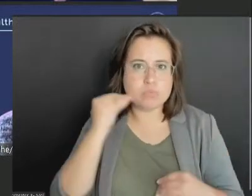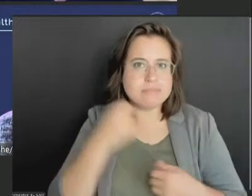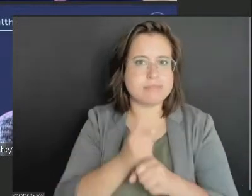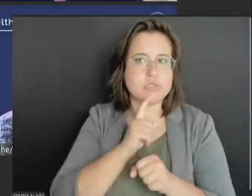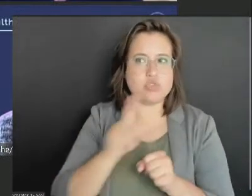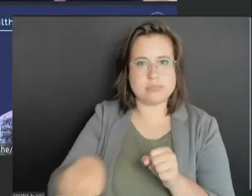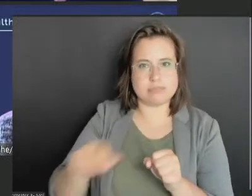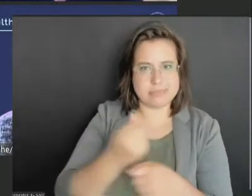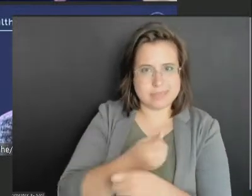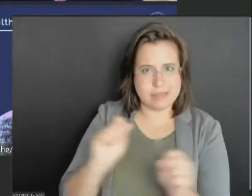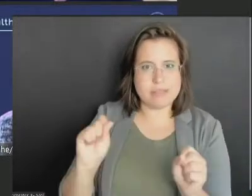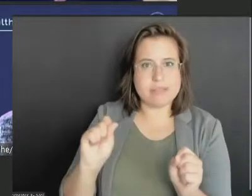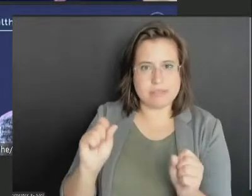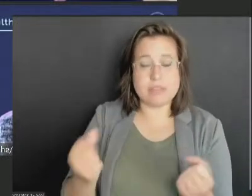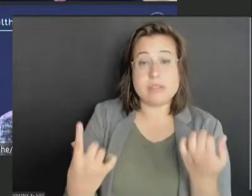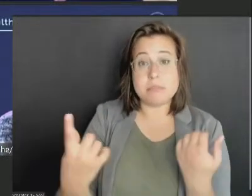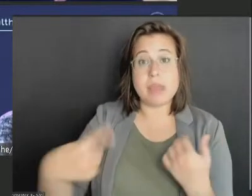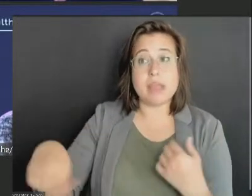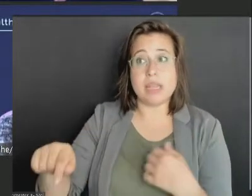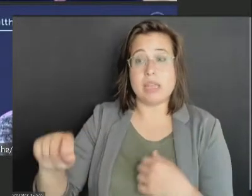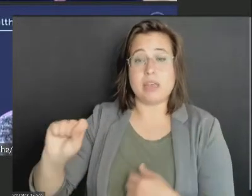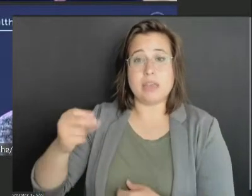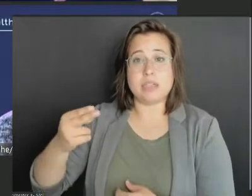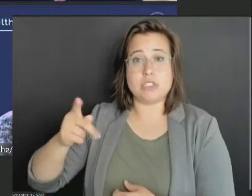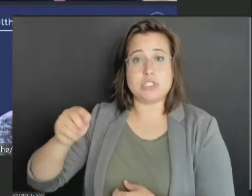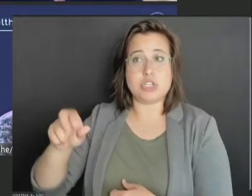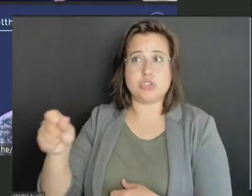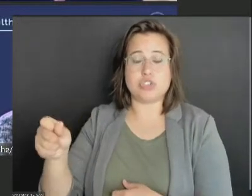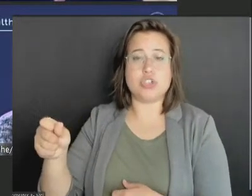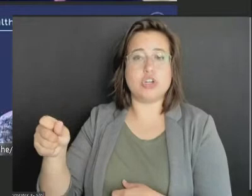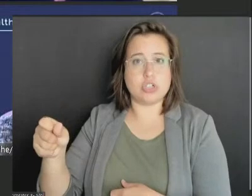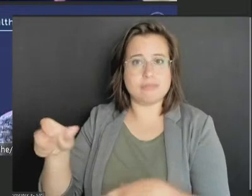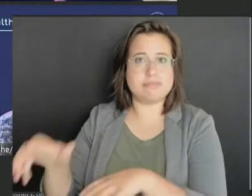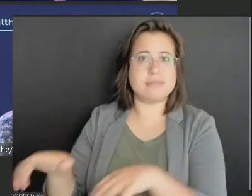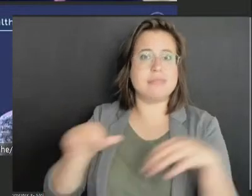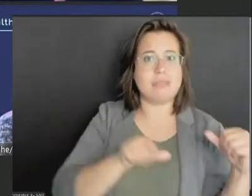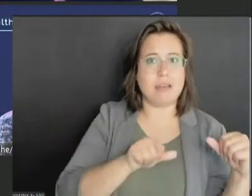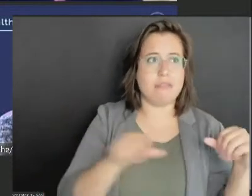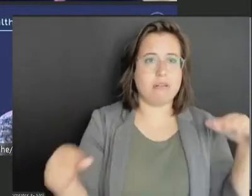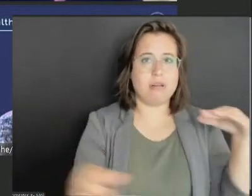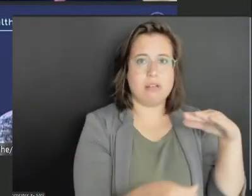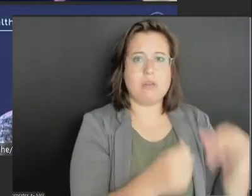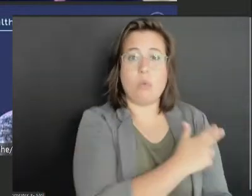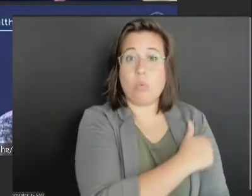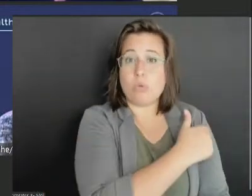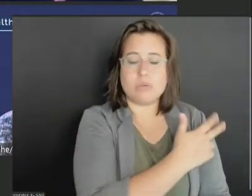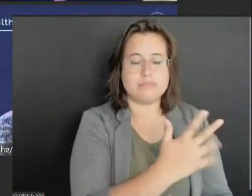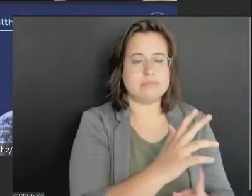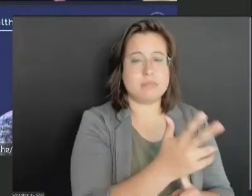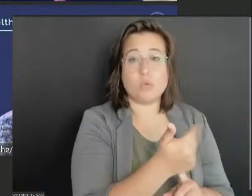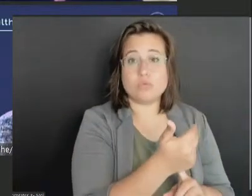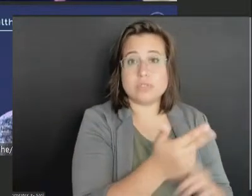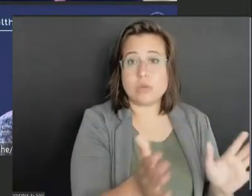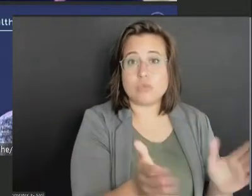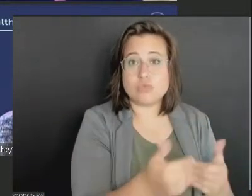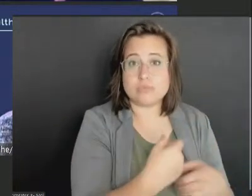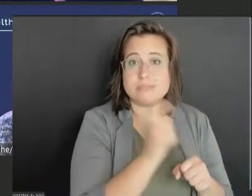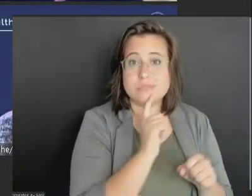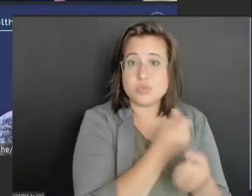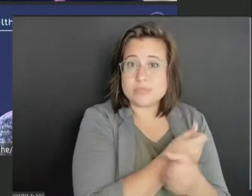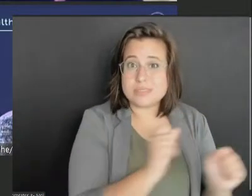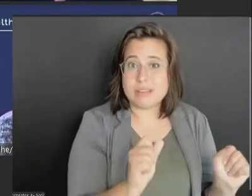taken out of congregate shelters, out of encampments, placed in hotel rooms so they could be kept safe. That was not